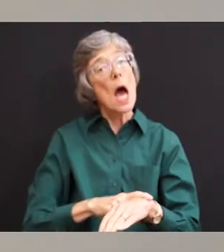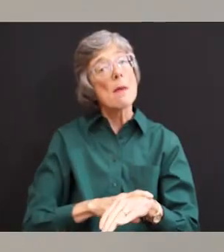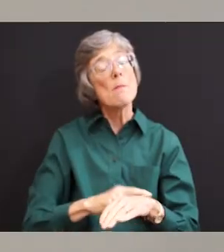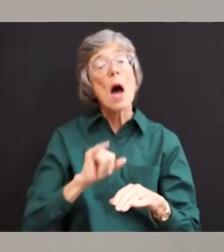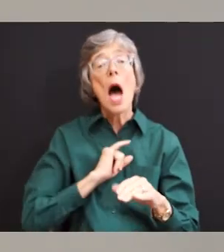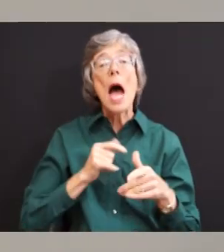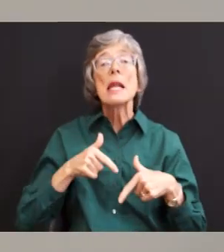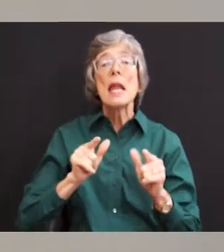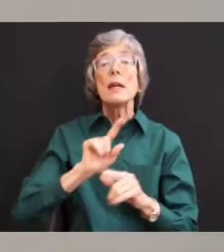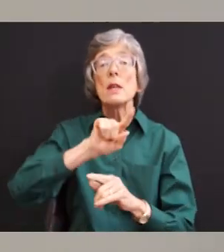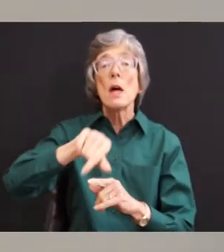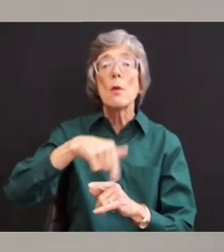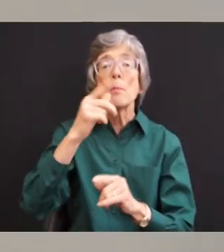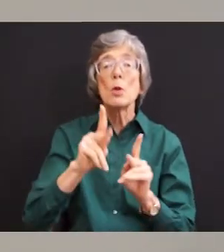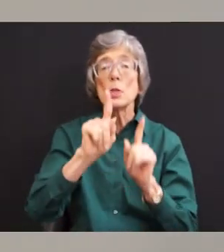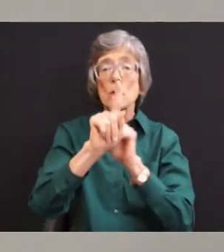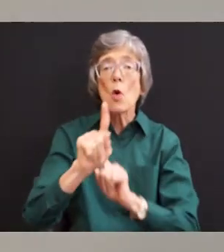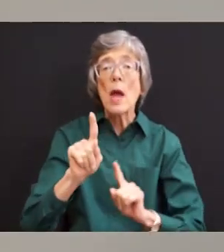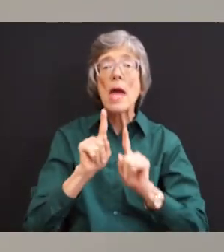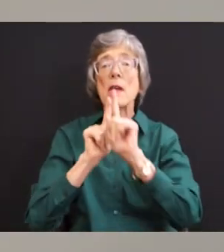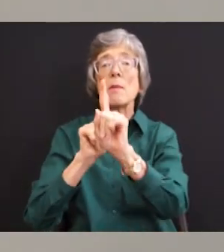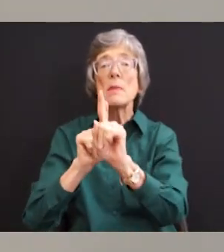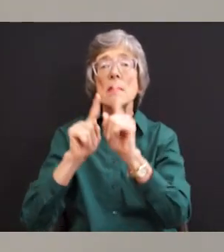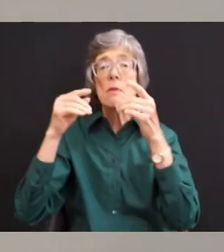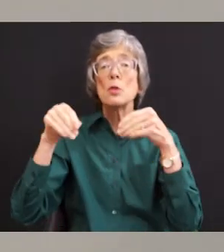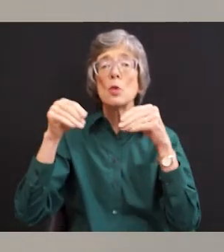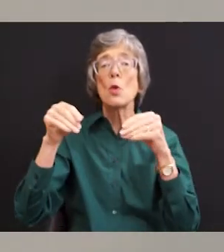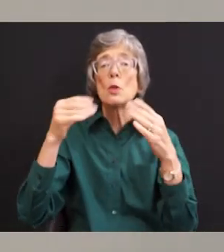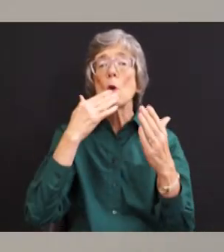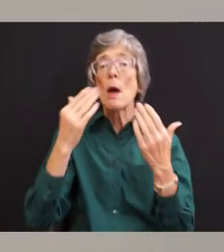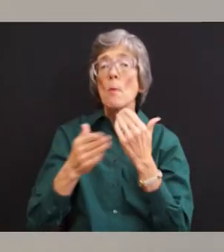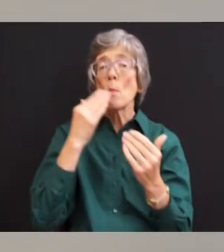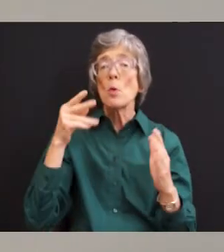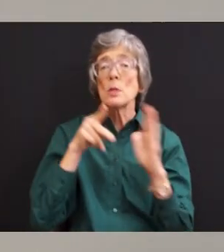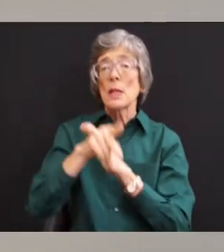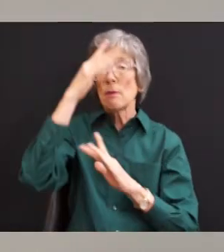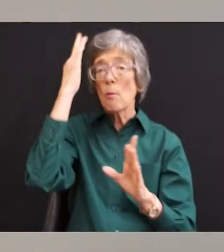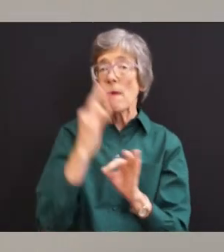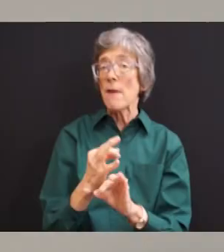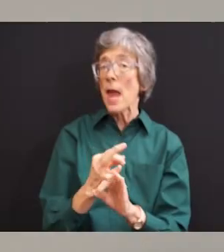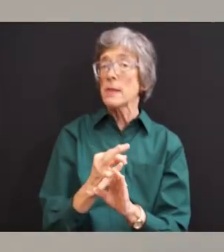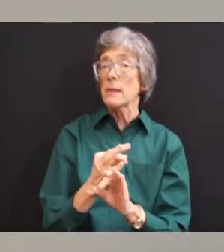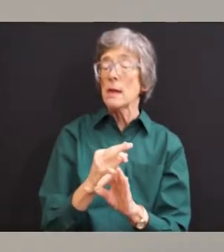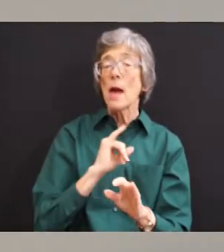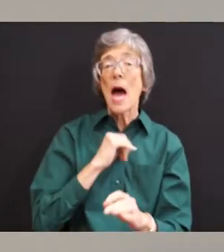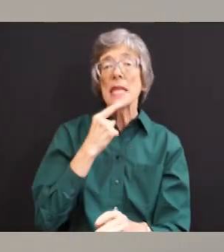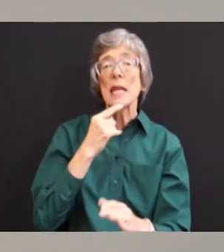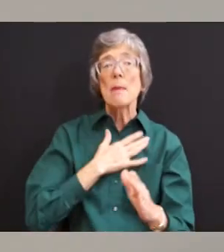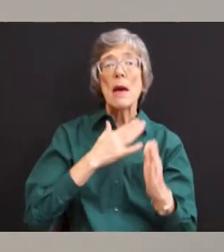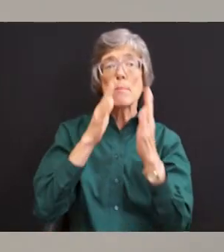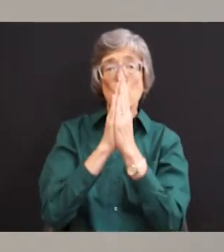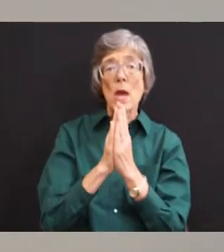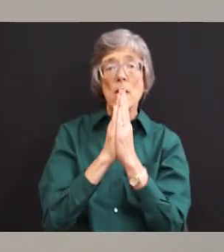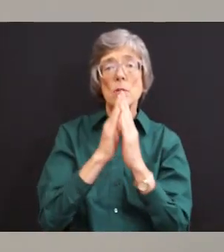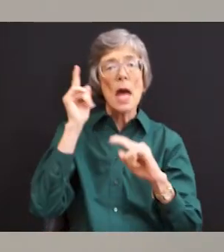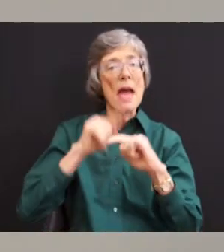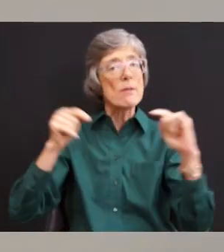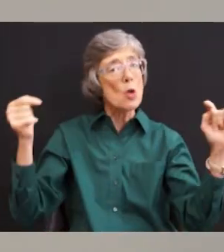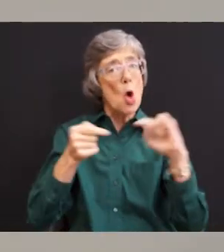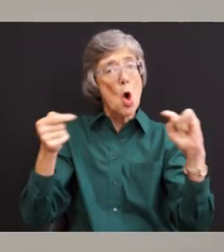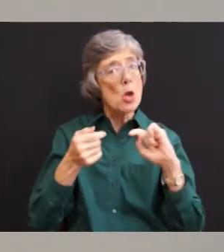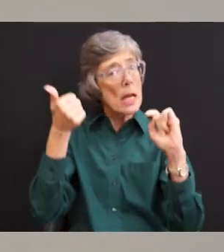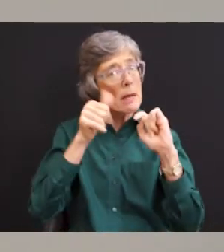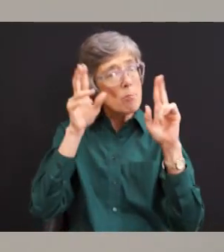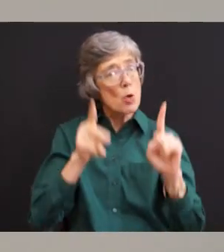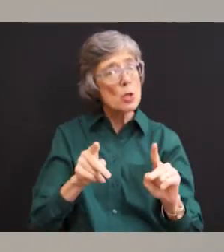one person go ahead of me at the store for the checkout line, so I'm practically a martyr. I say my prayers. I haven't hurt anybody. Haven't